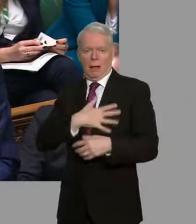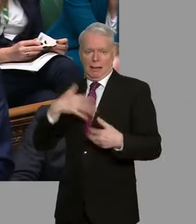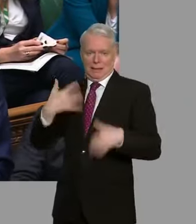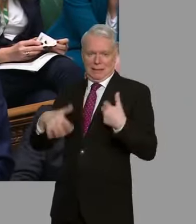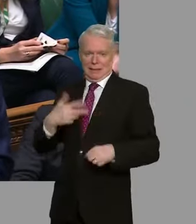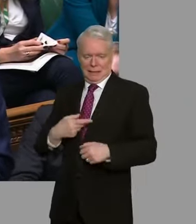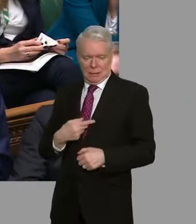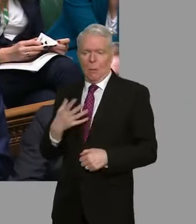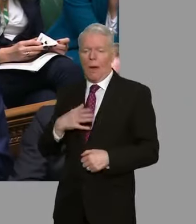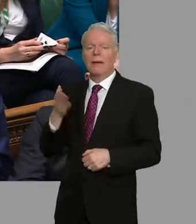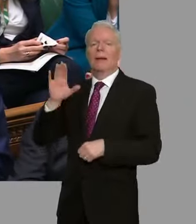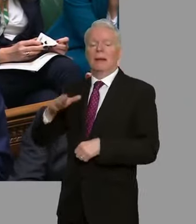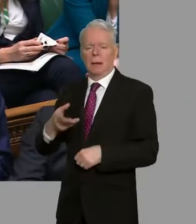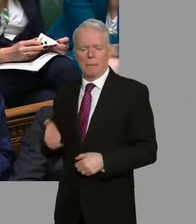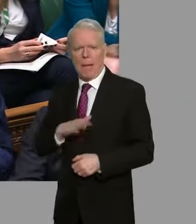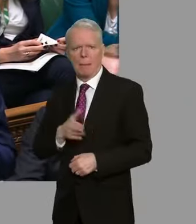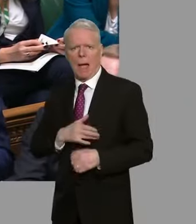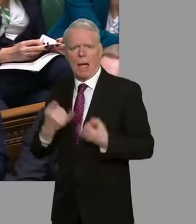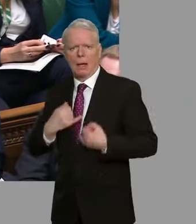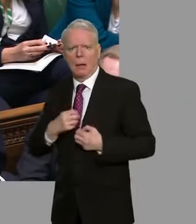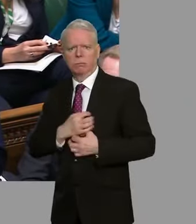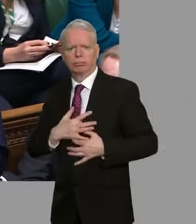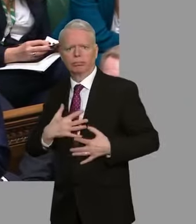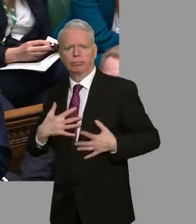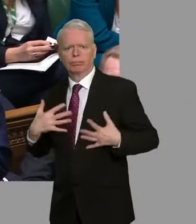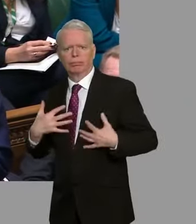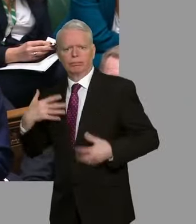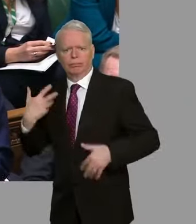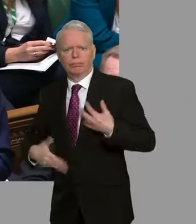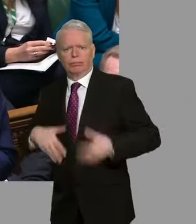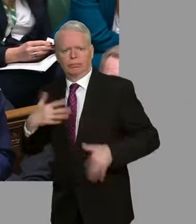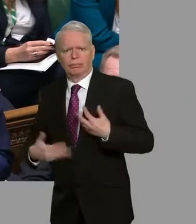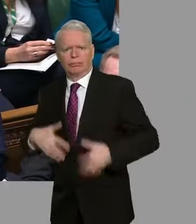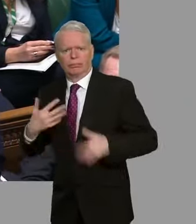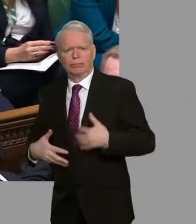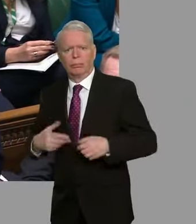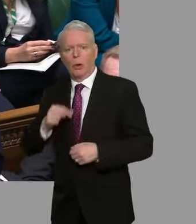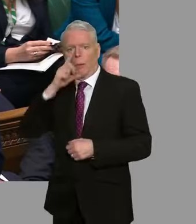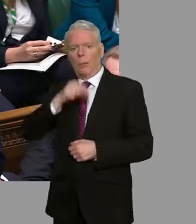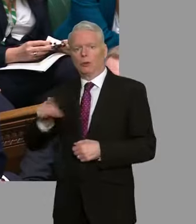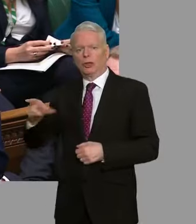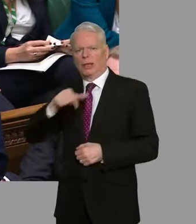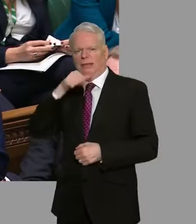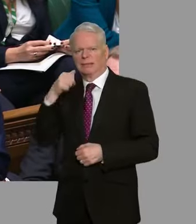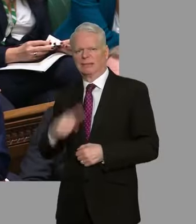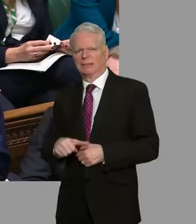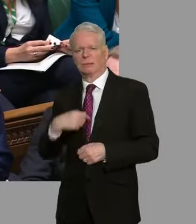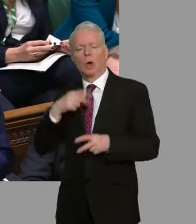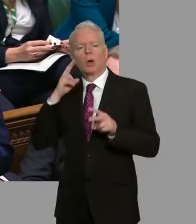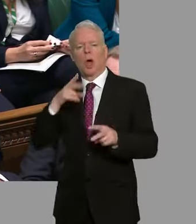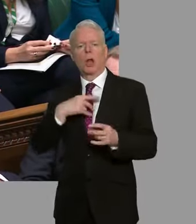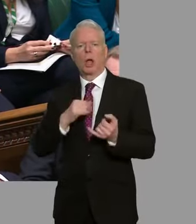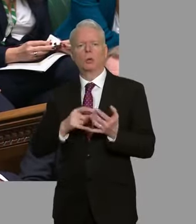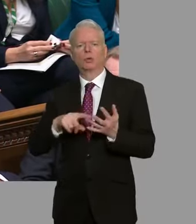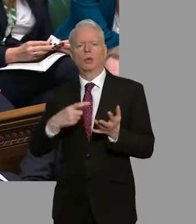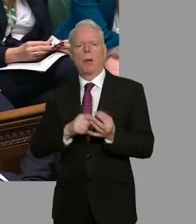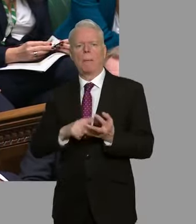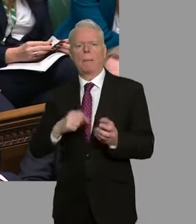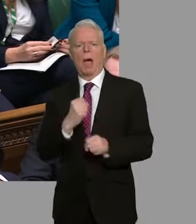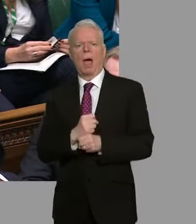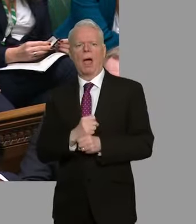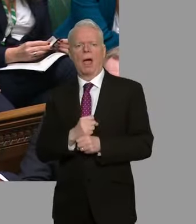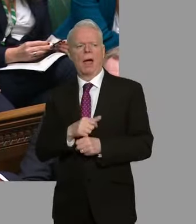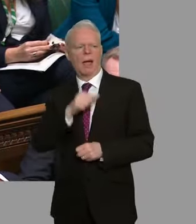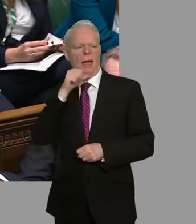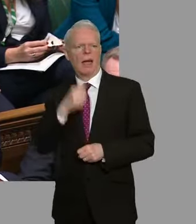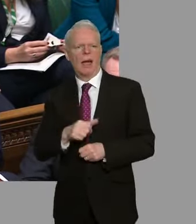in our NHS hospitals, and we know that antimicrobial resistance is a huge challenge facing us at the moment. Will the Prime